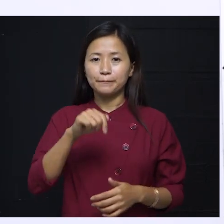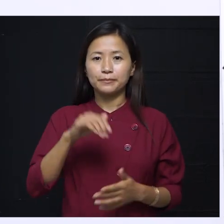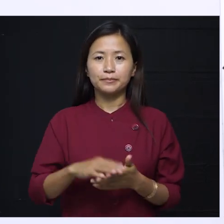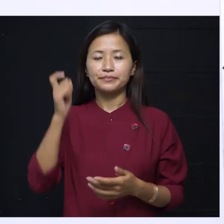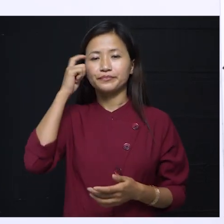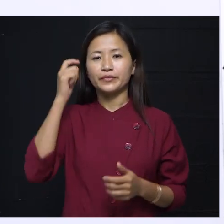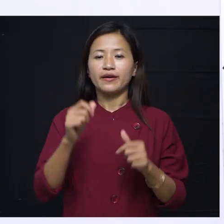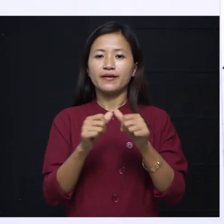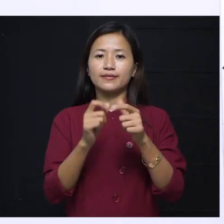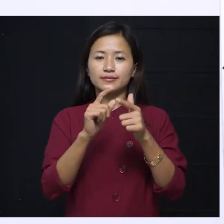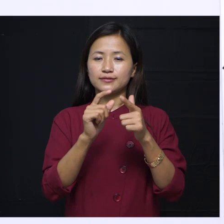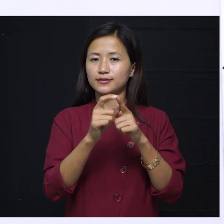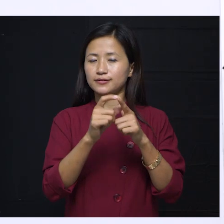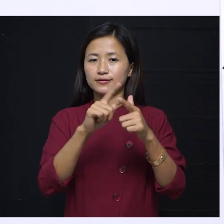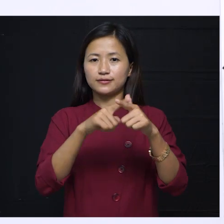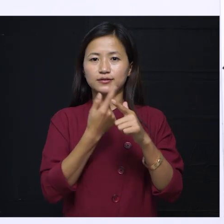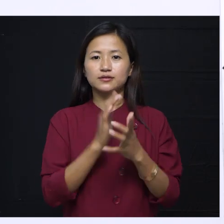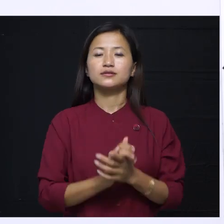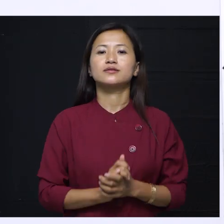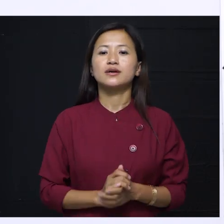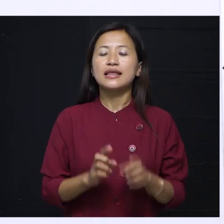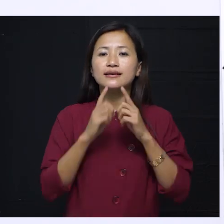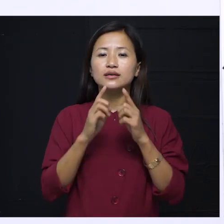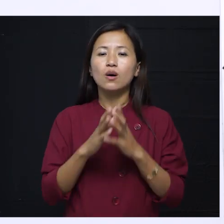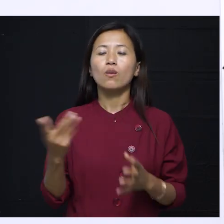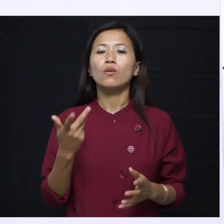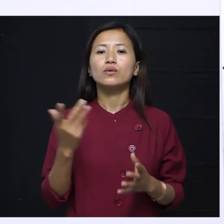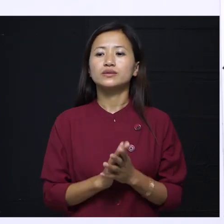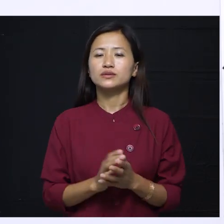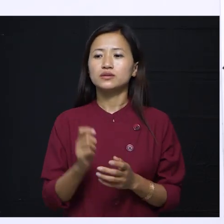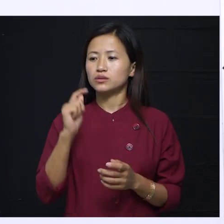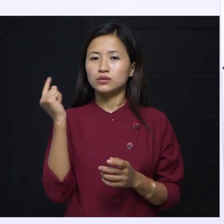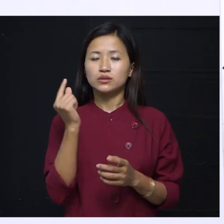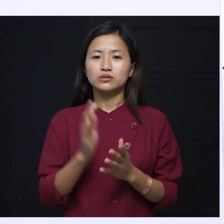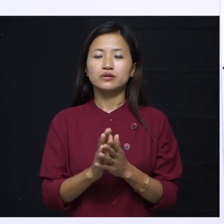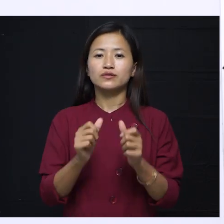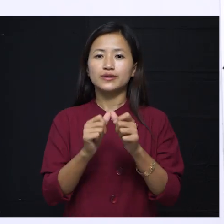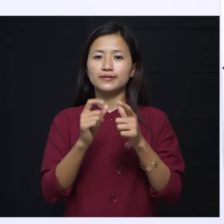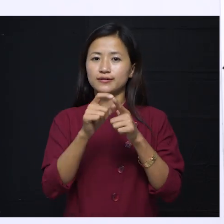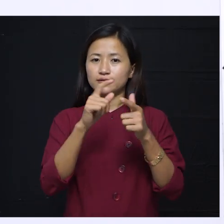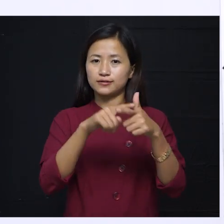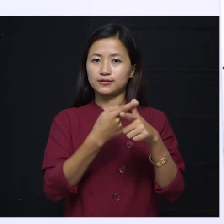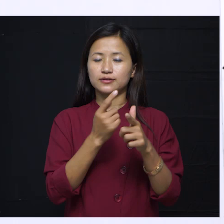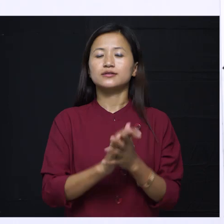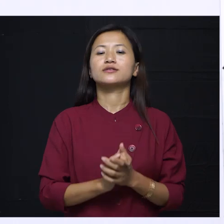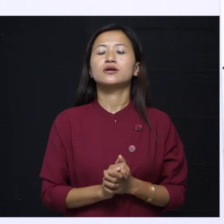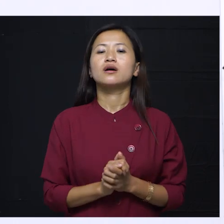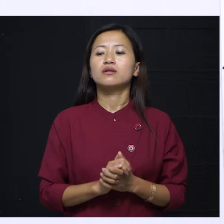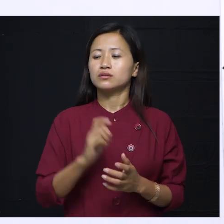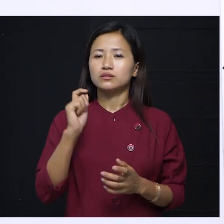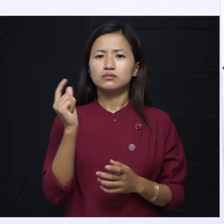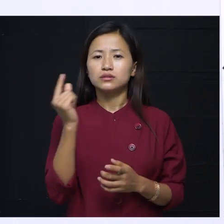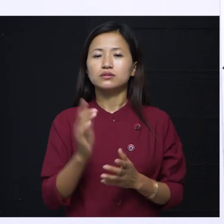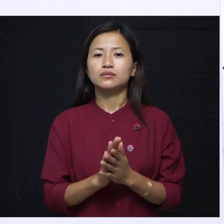about adjectives, we have already discussed a little bit about what is the function of an adjective. That is, it functions